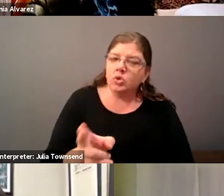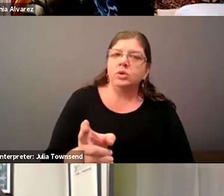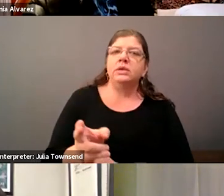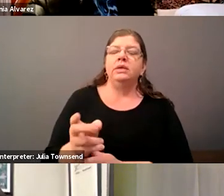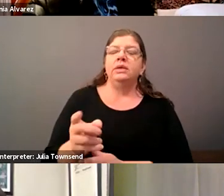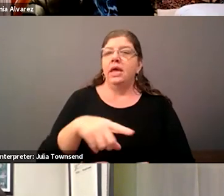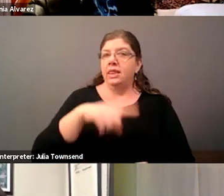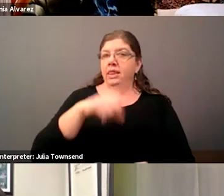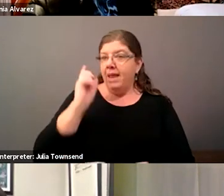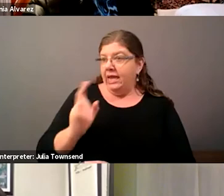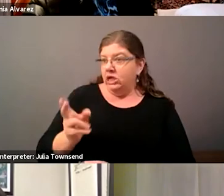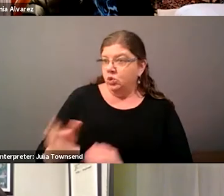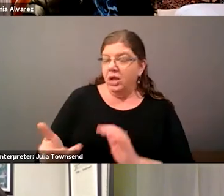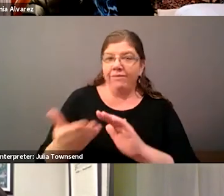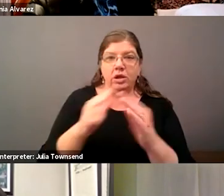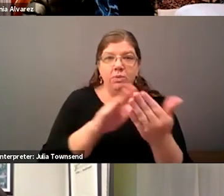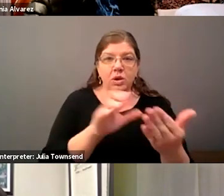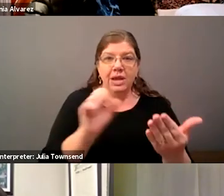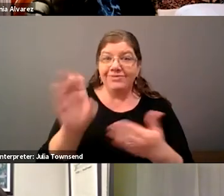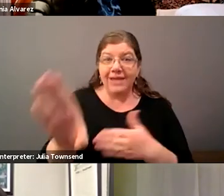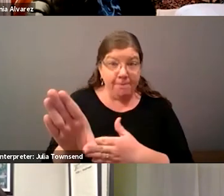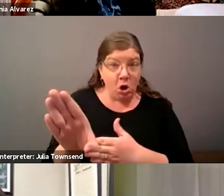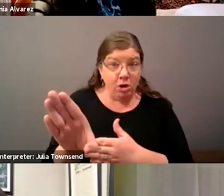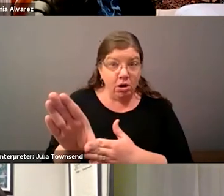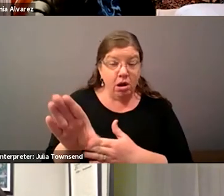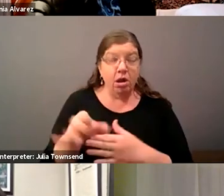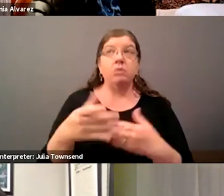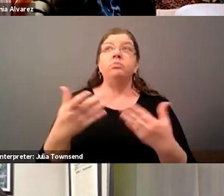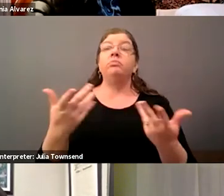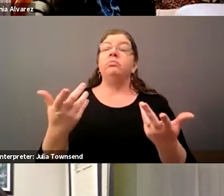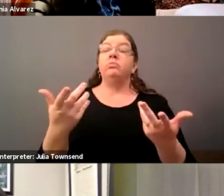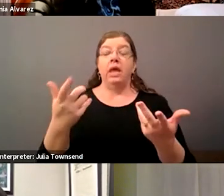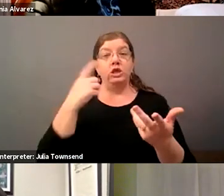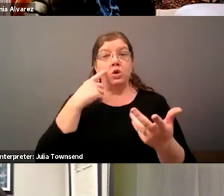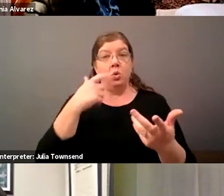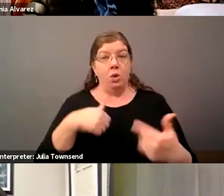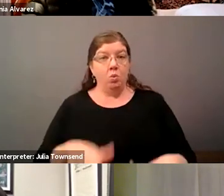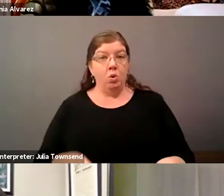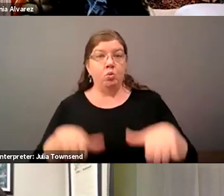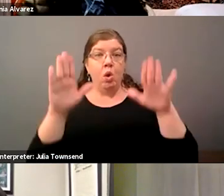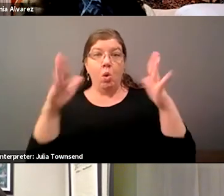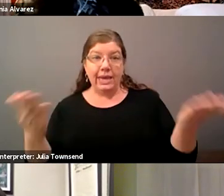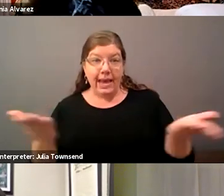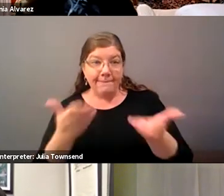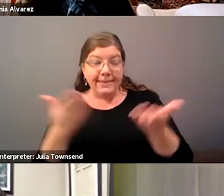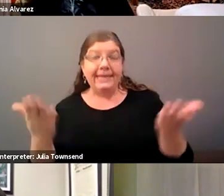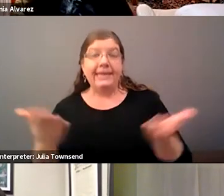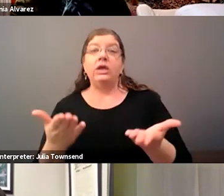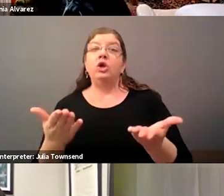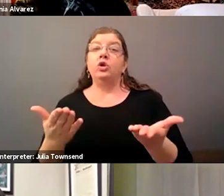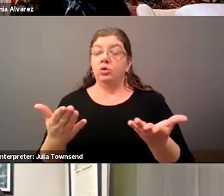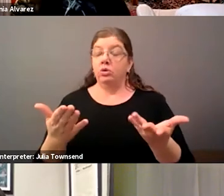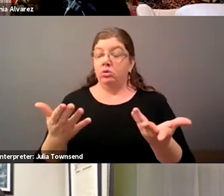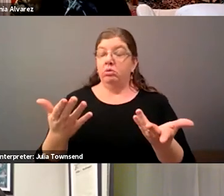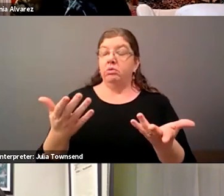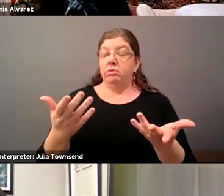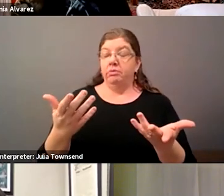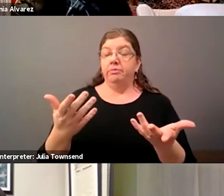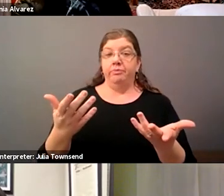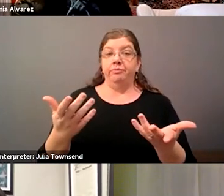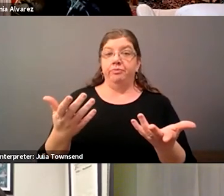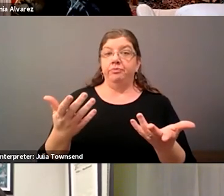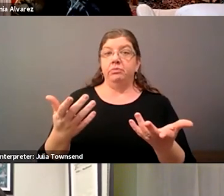black history of the community in santa barbara um as we were growing up here um being you know